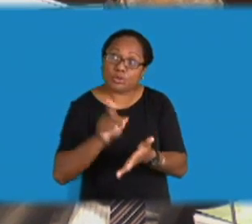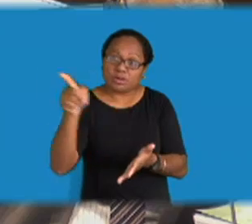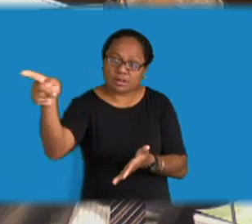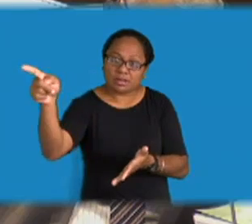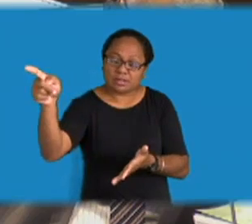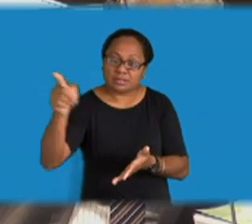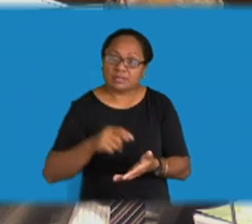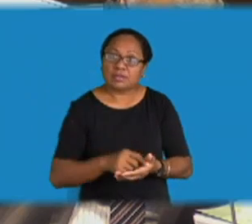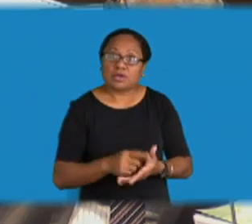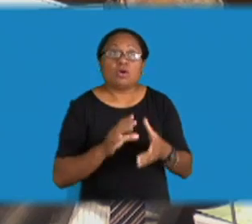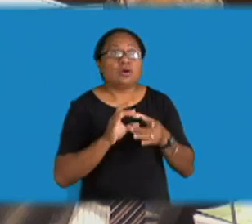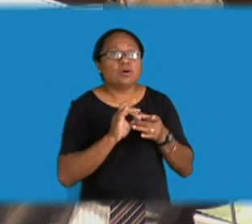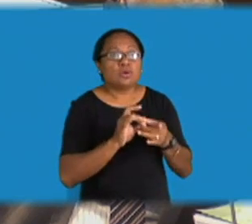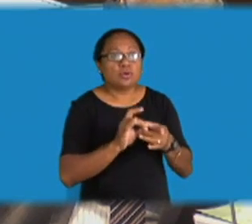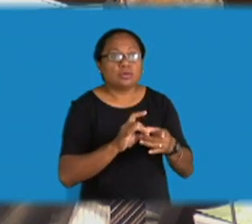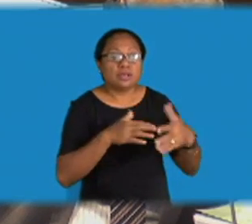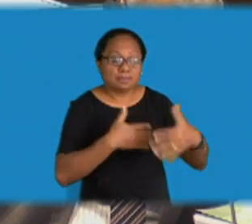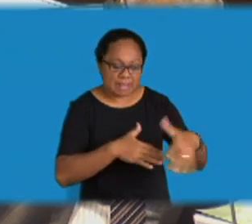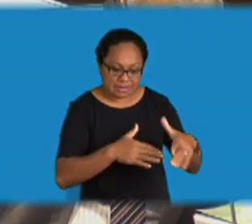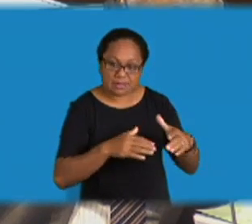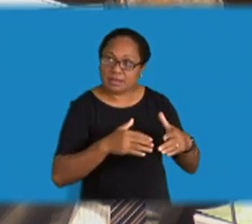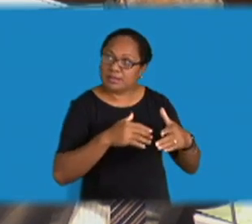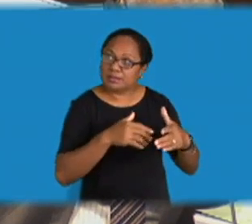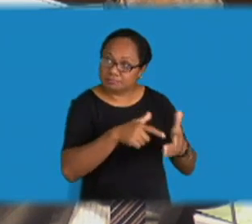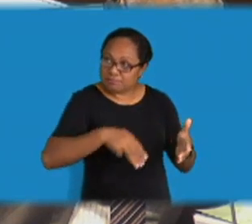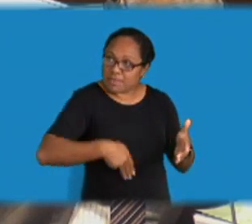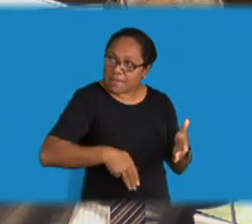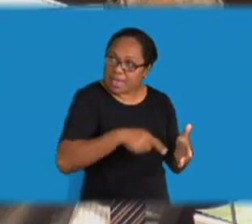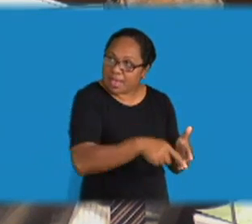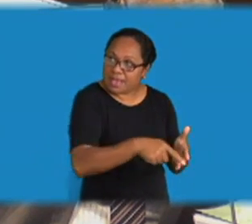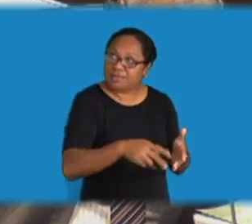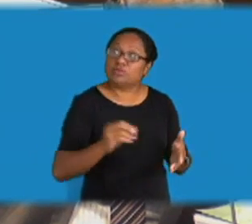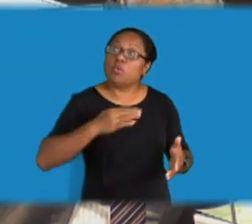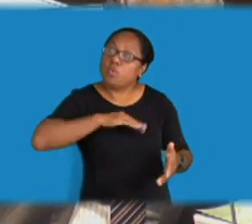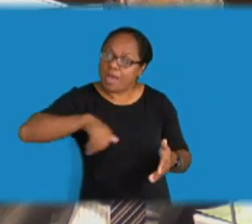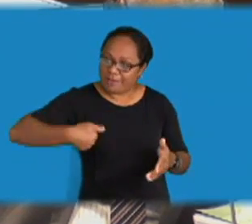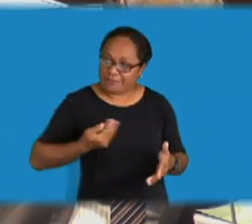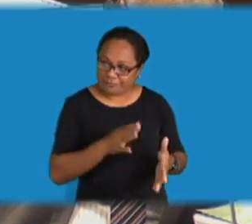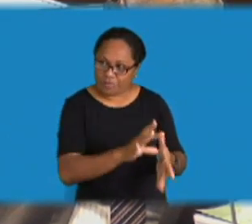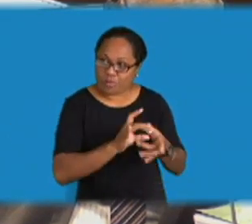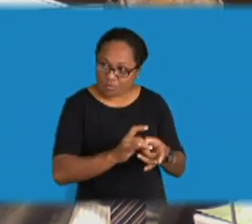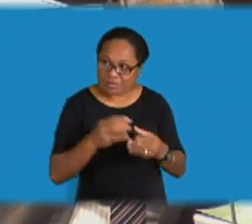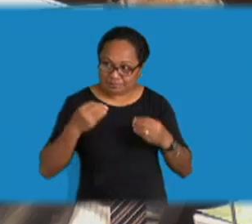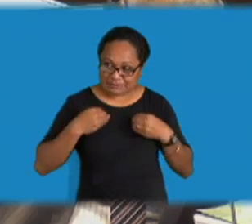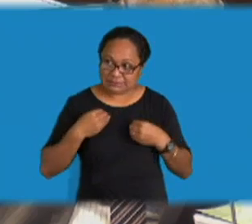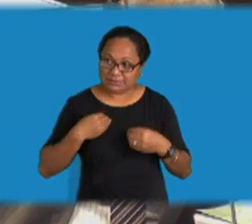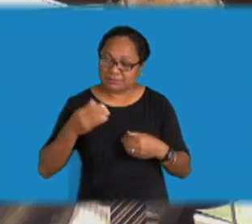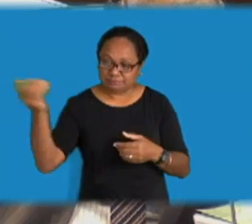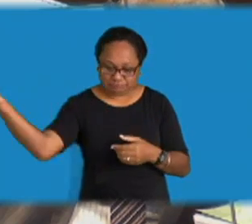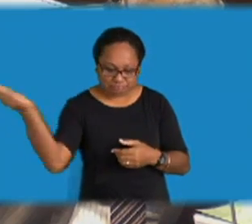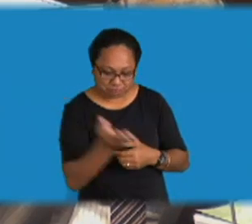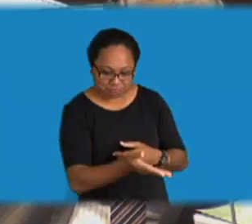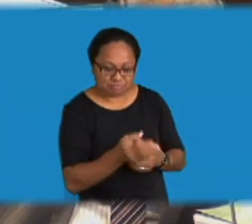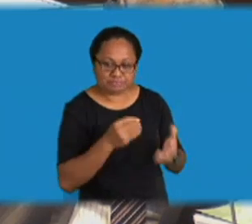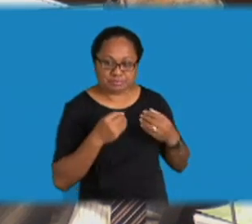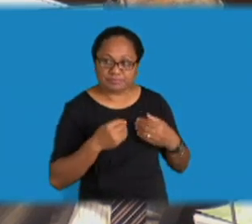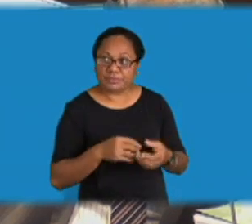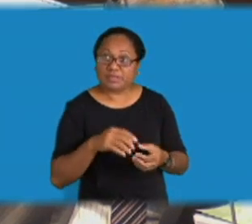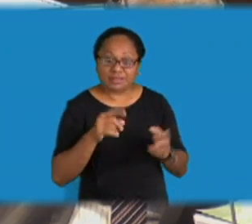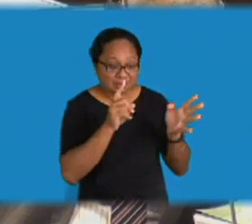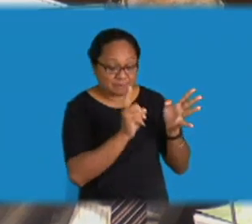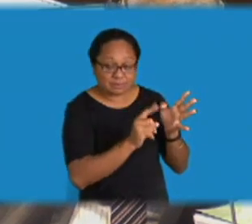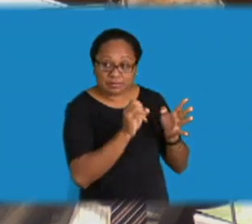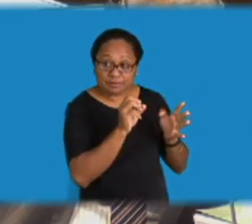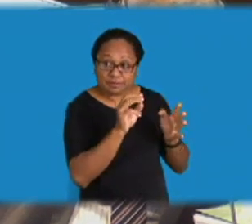2010 was owned by a Public Accounts Committee member operating in his wife's name. And D, no written approval was sought